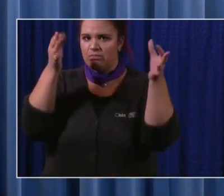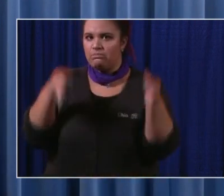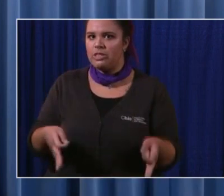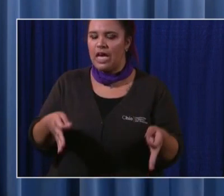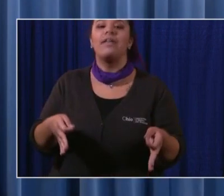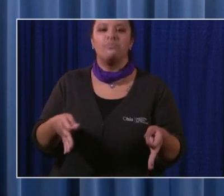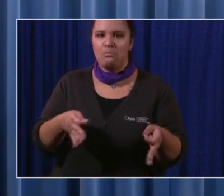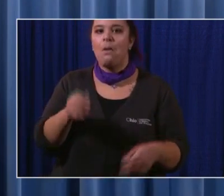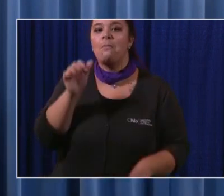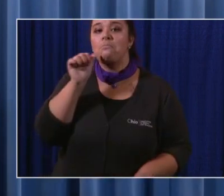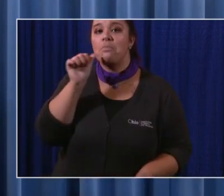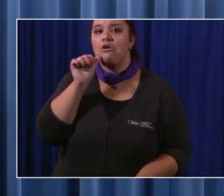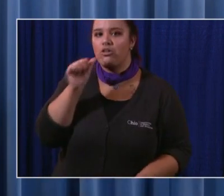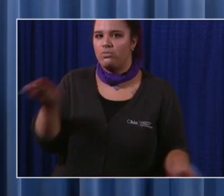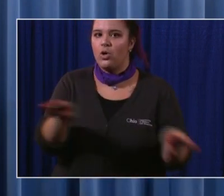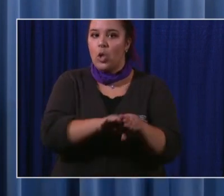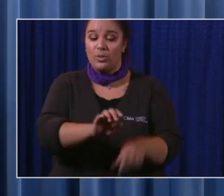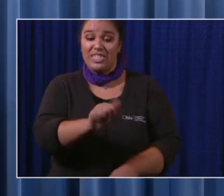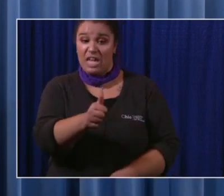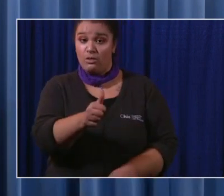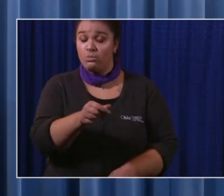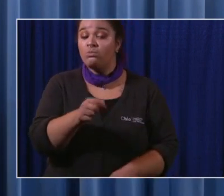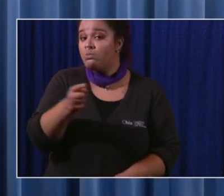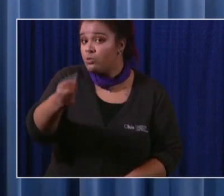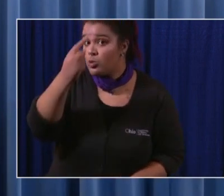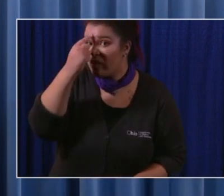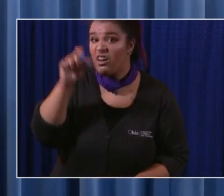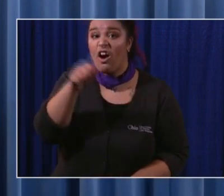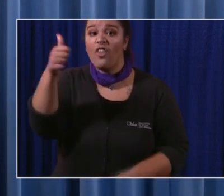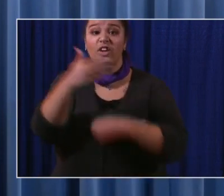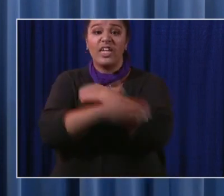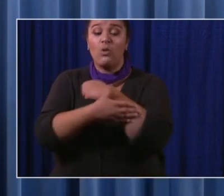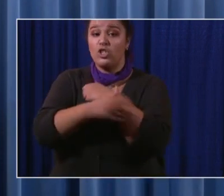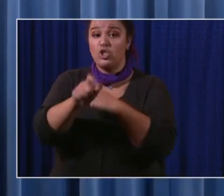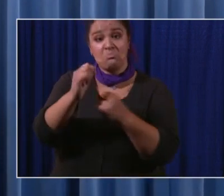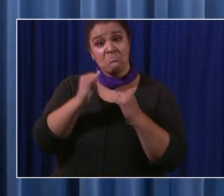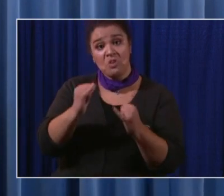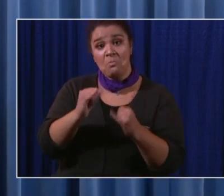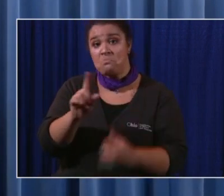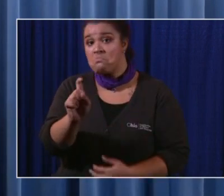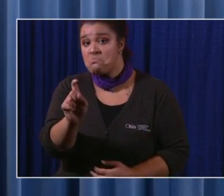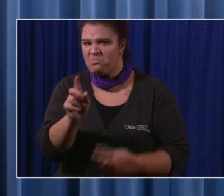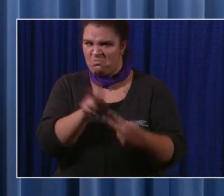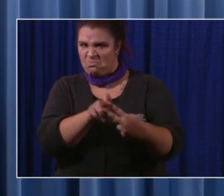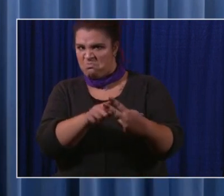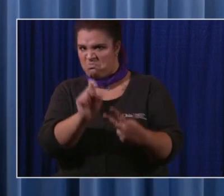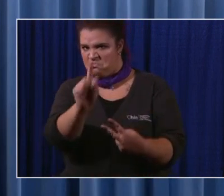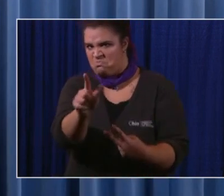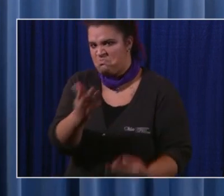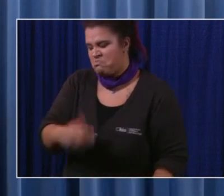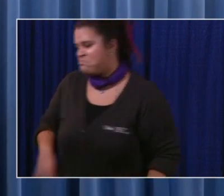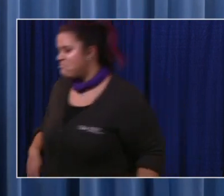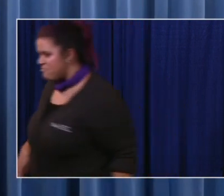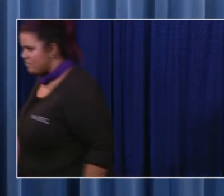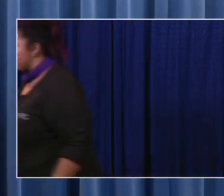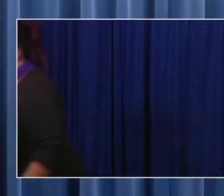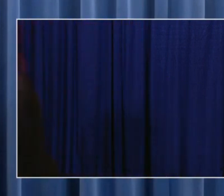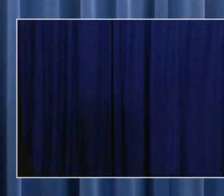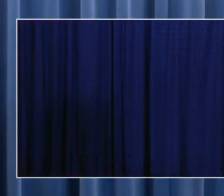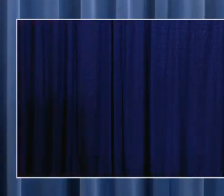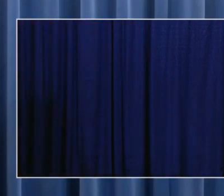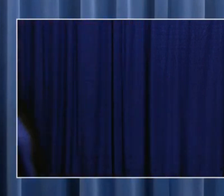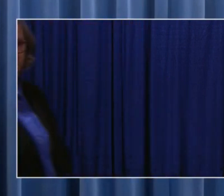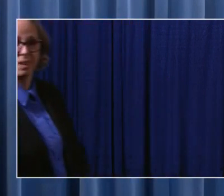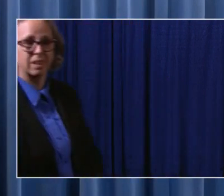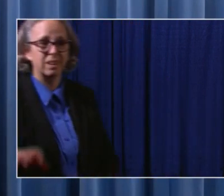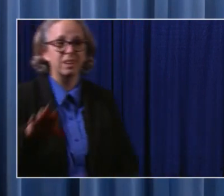Well, first of all, I've talked with Mayor Ginther over the last week about that decision. I applaud the decision.